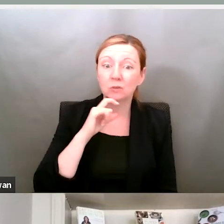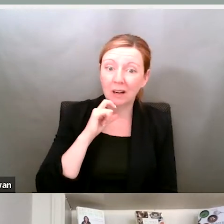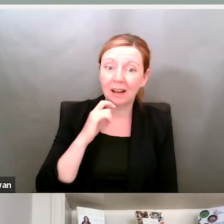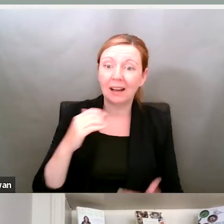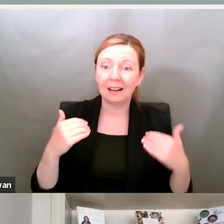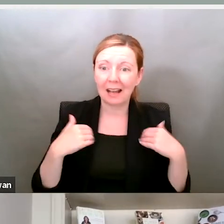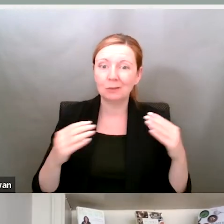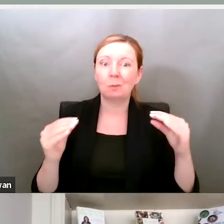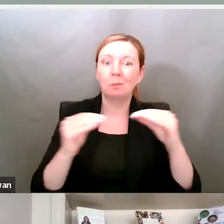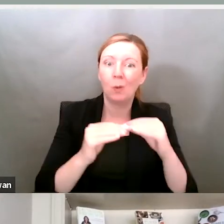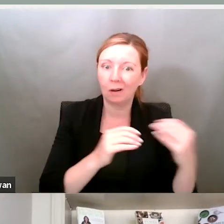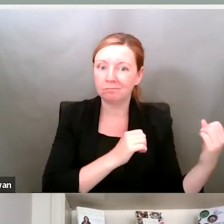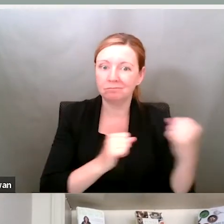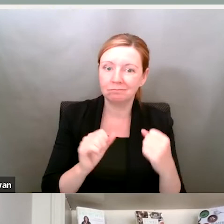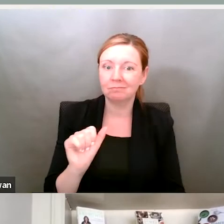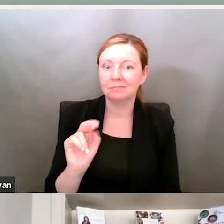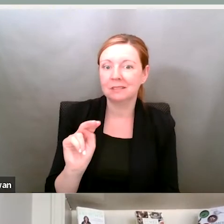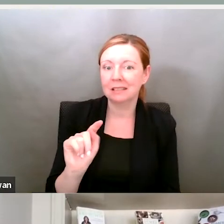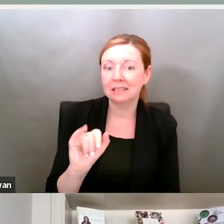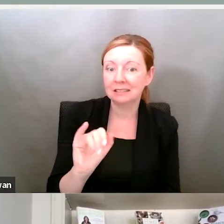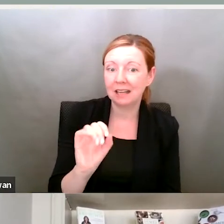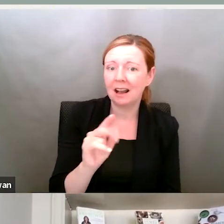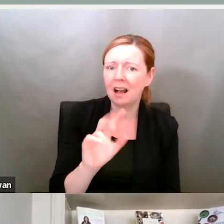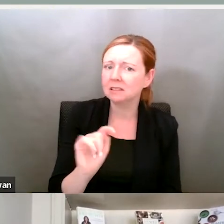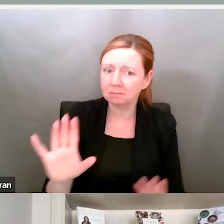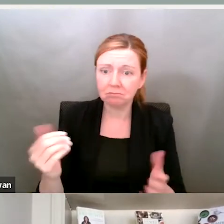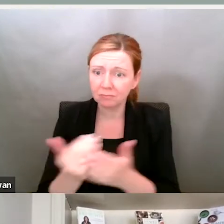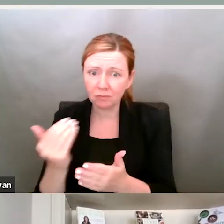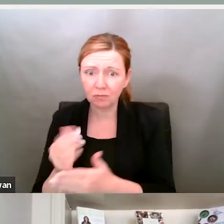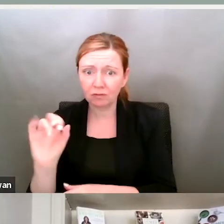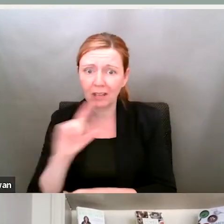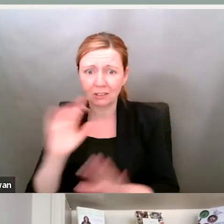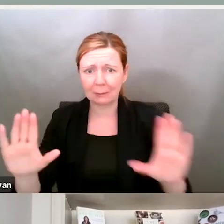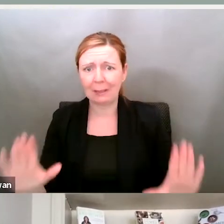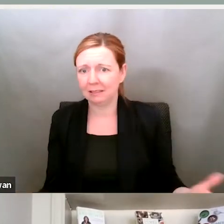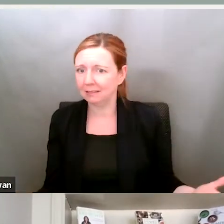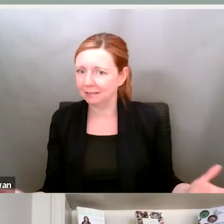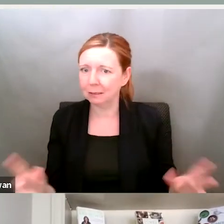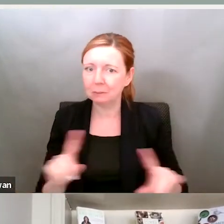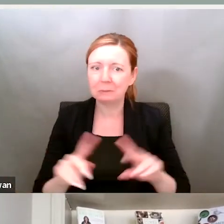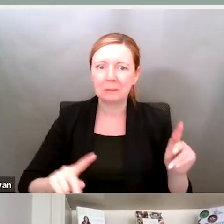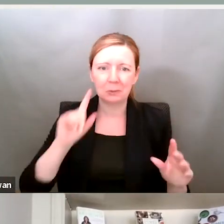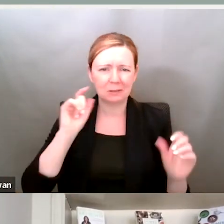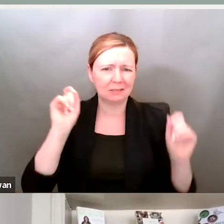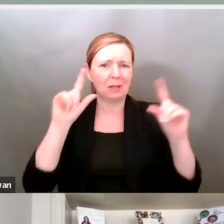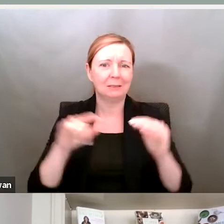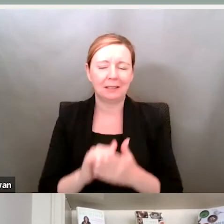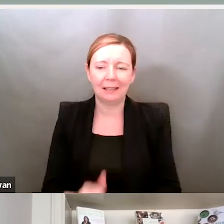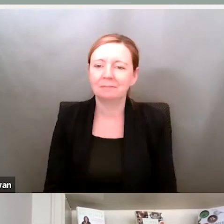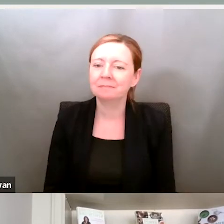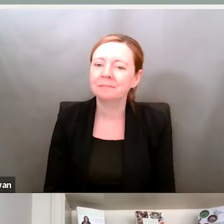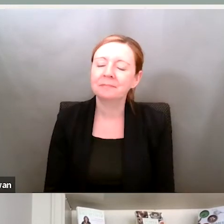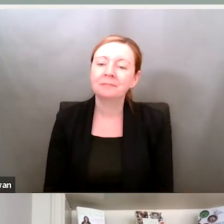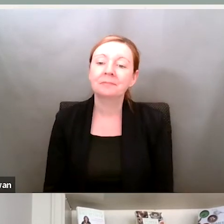greater antioxidant value than fresh, although fresh is amazing. People are surprised to hear that. If